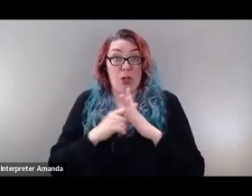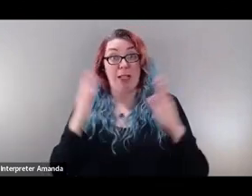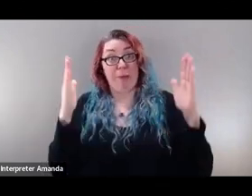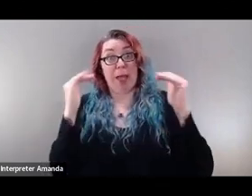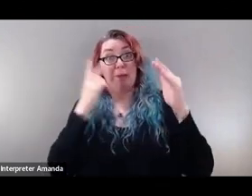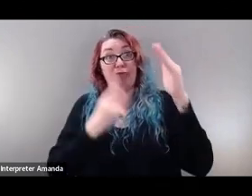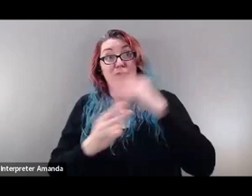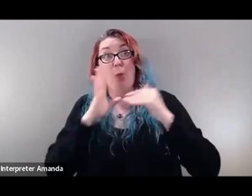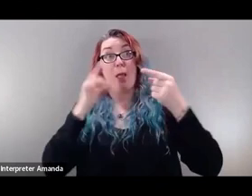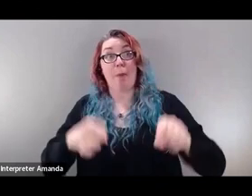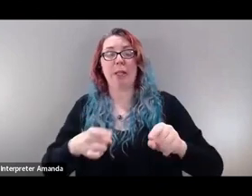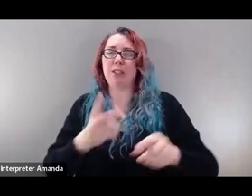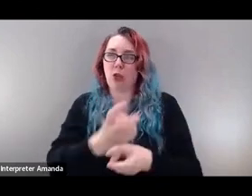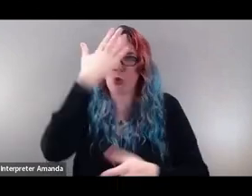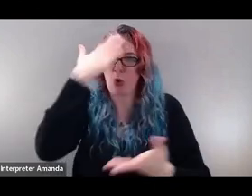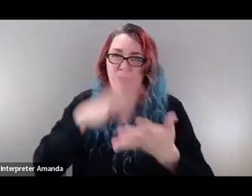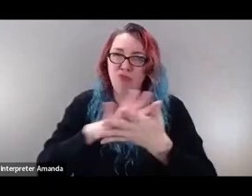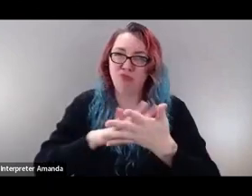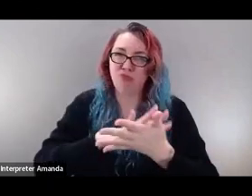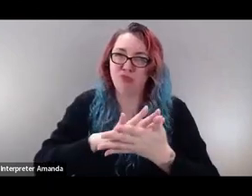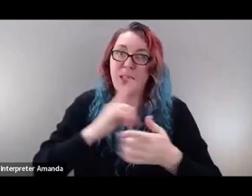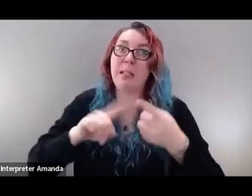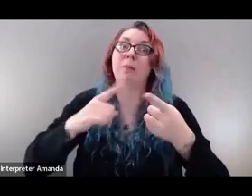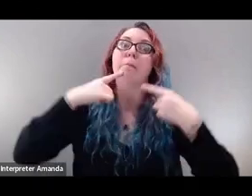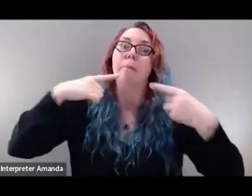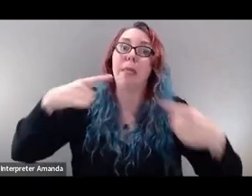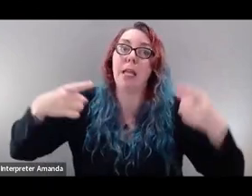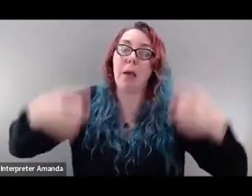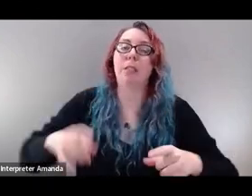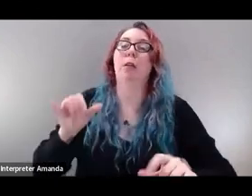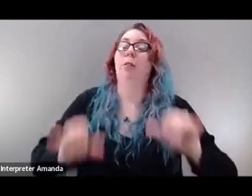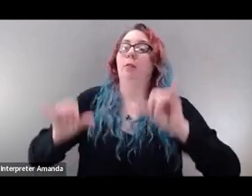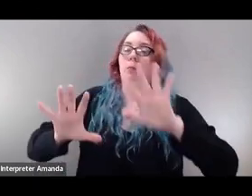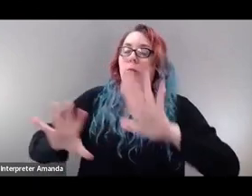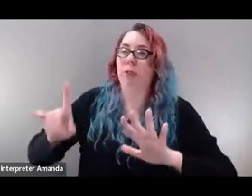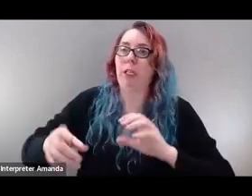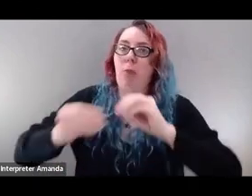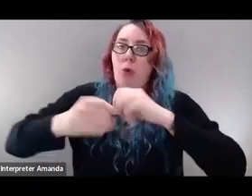of respond and take up that response is something that I think is really a part of a lot of this.